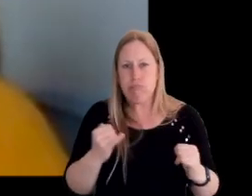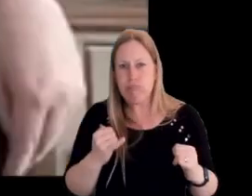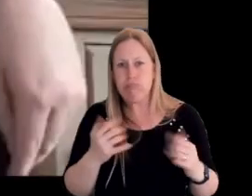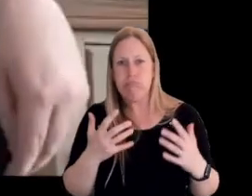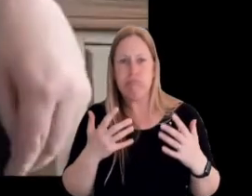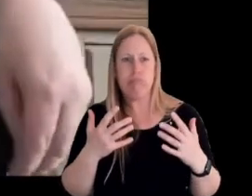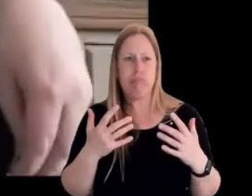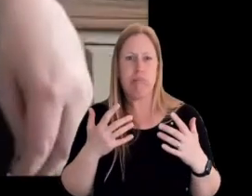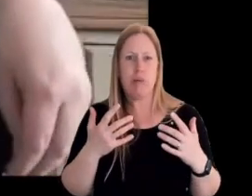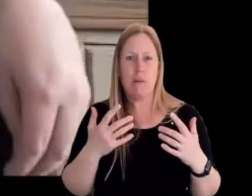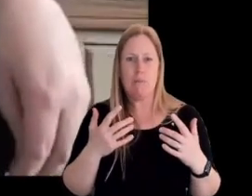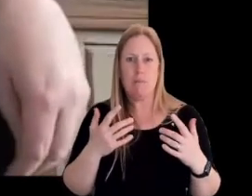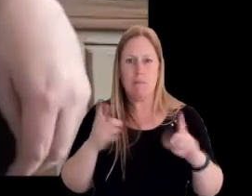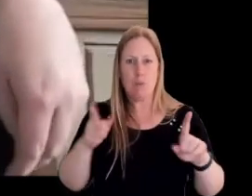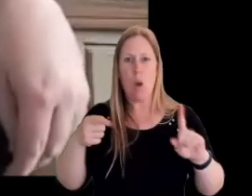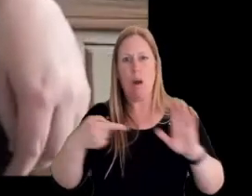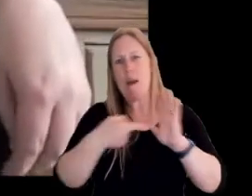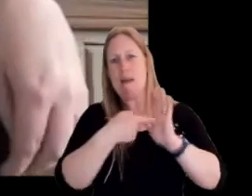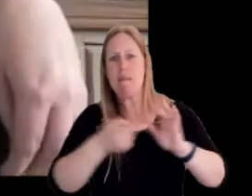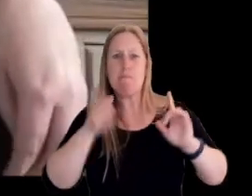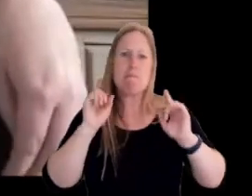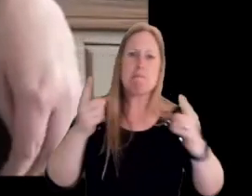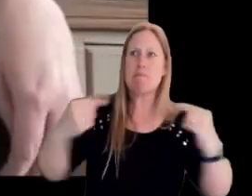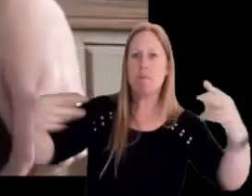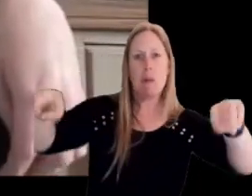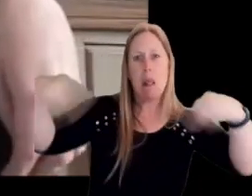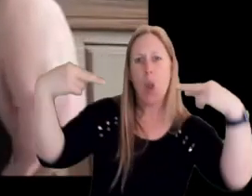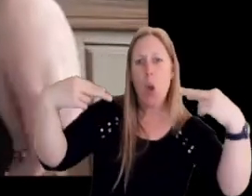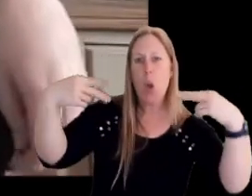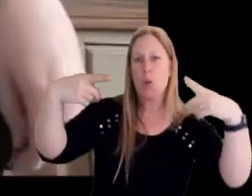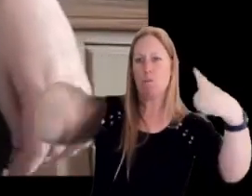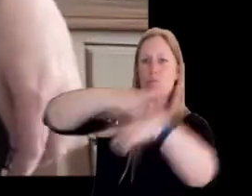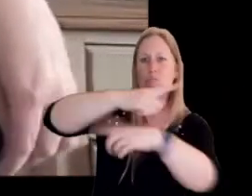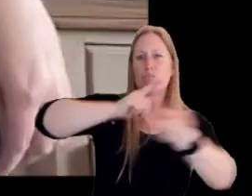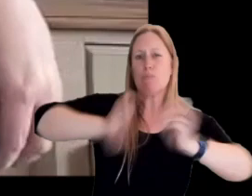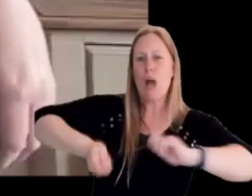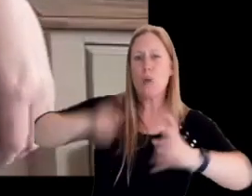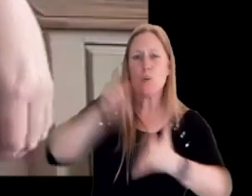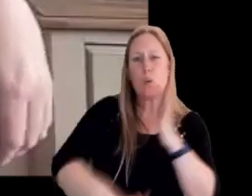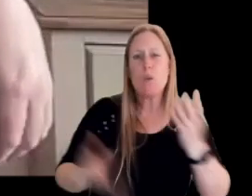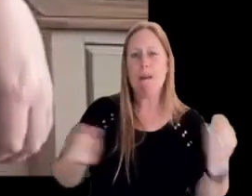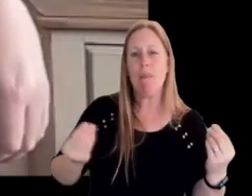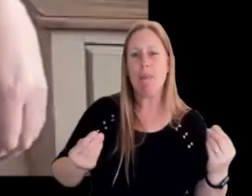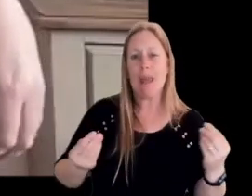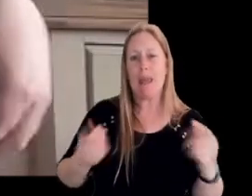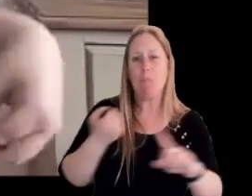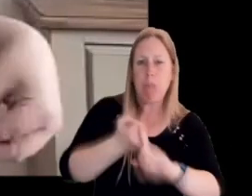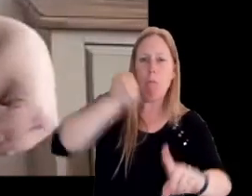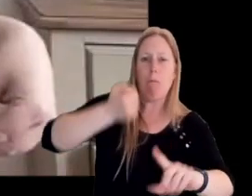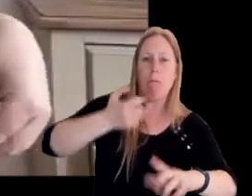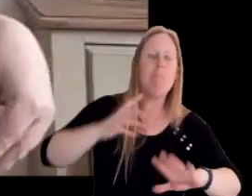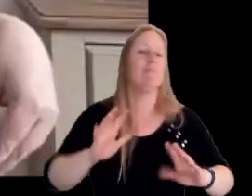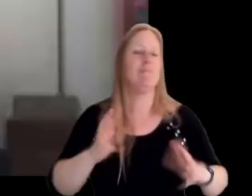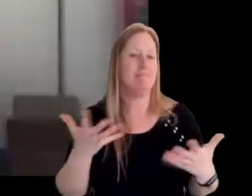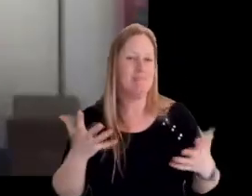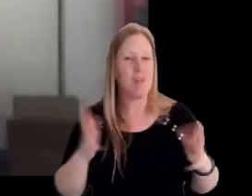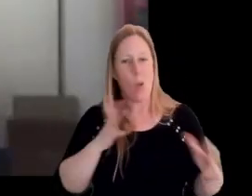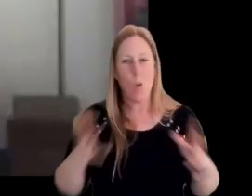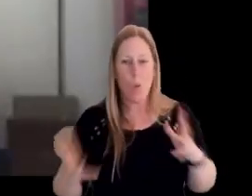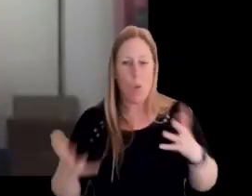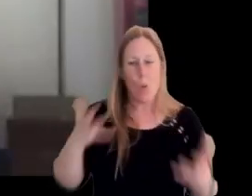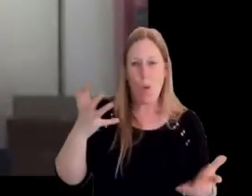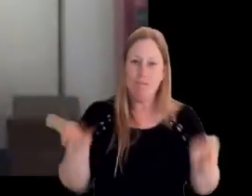punch in the face of, hey, look at us, do something, come on, you know,